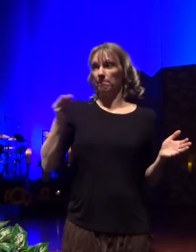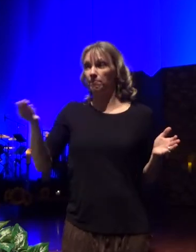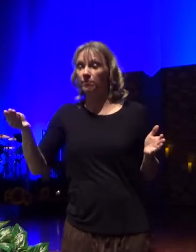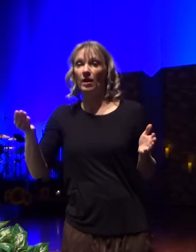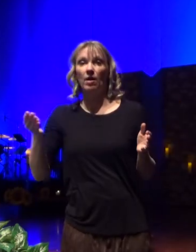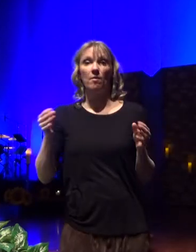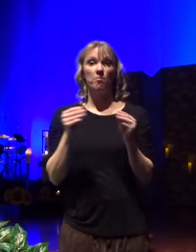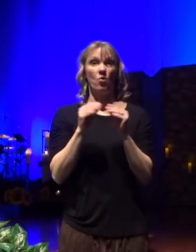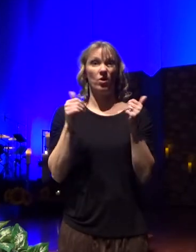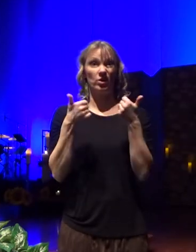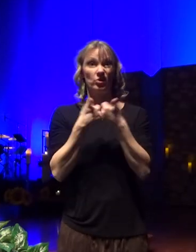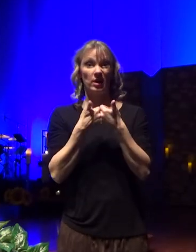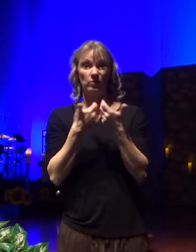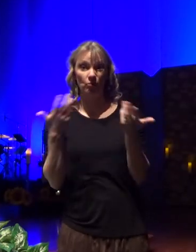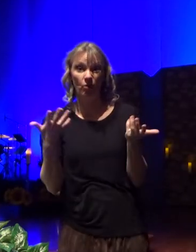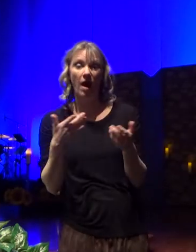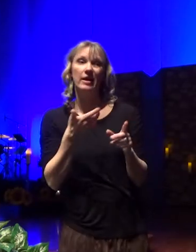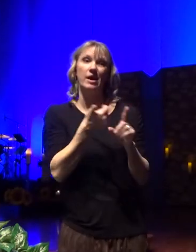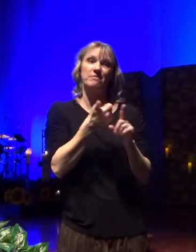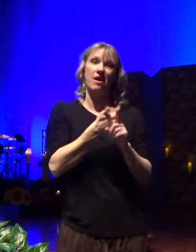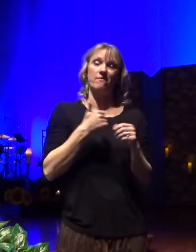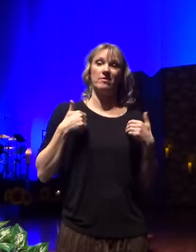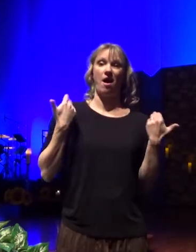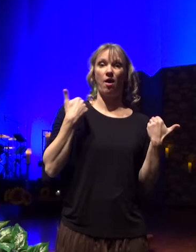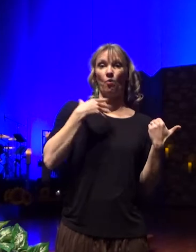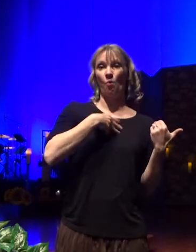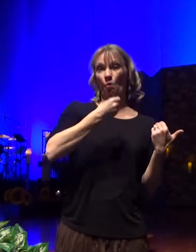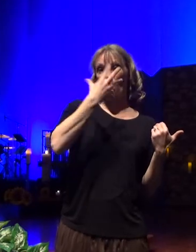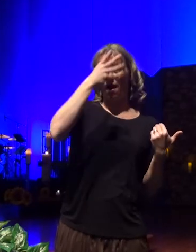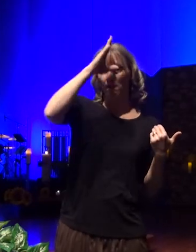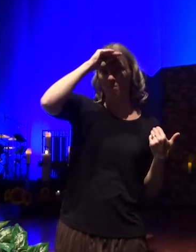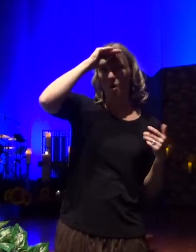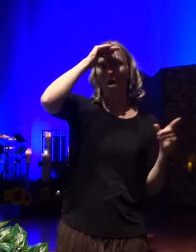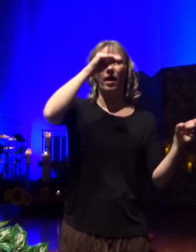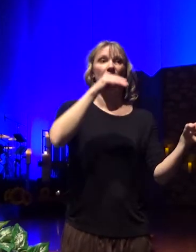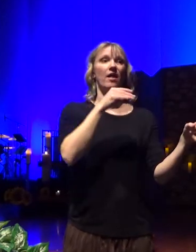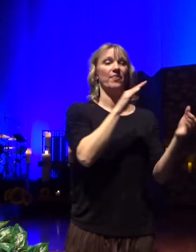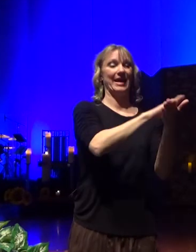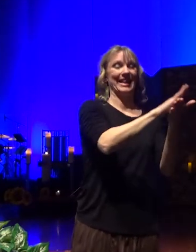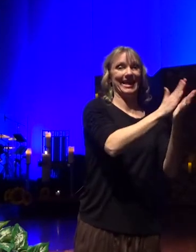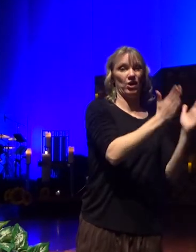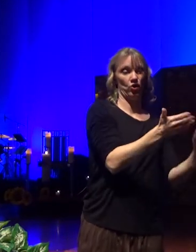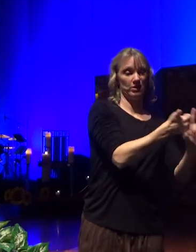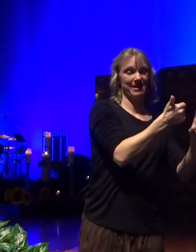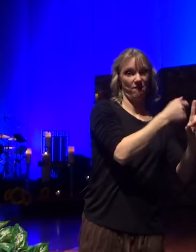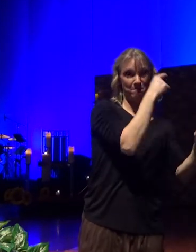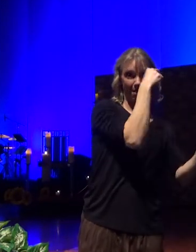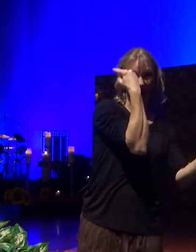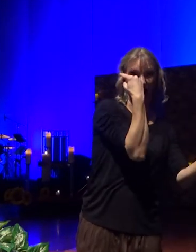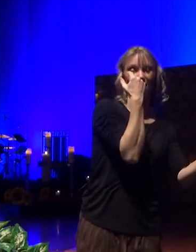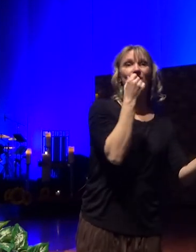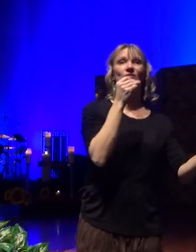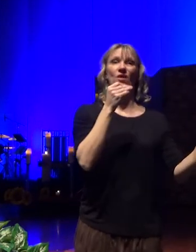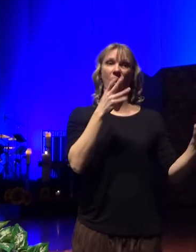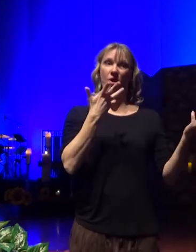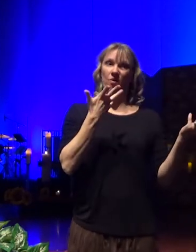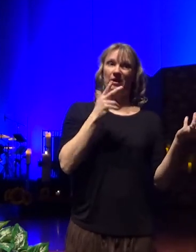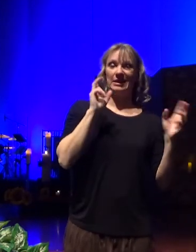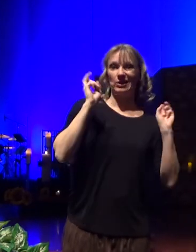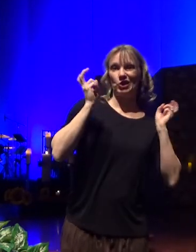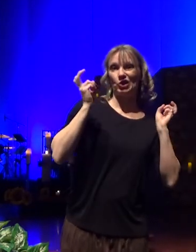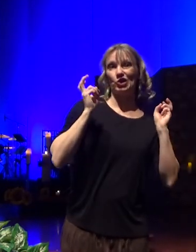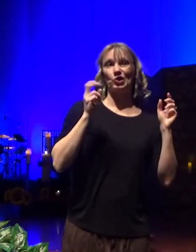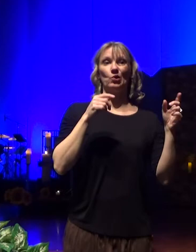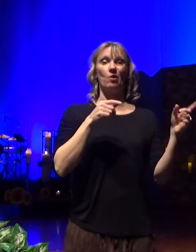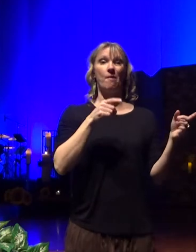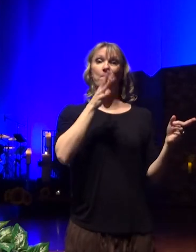the situation even more challenging, he was a young white boy and Pearl was black, and so it adds this aspect to the story because the mother